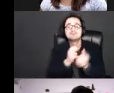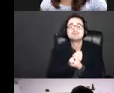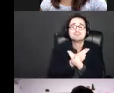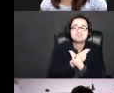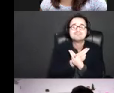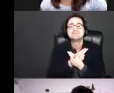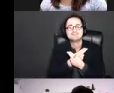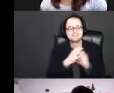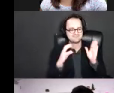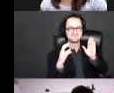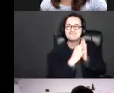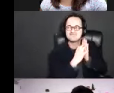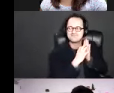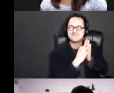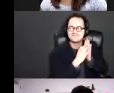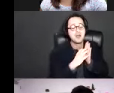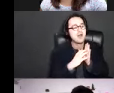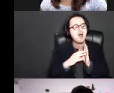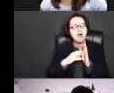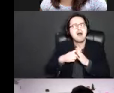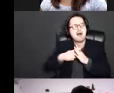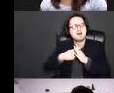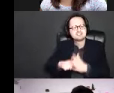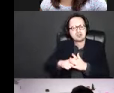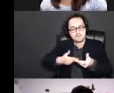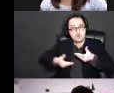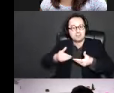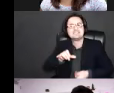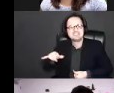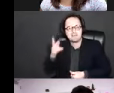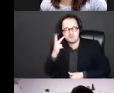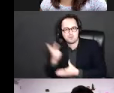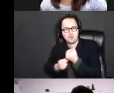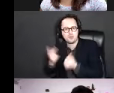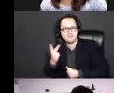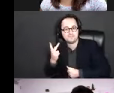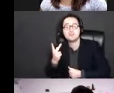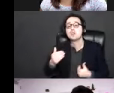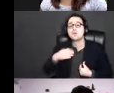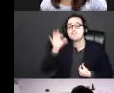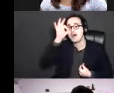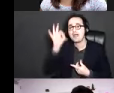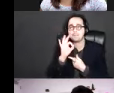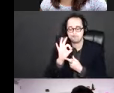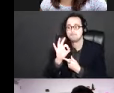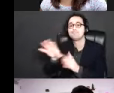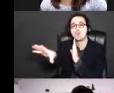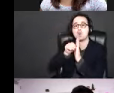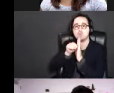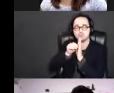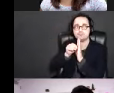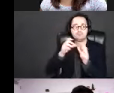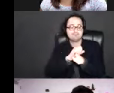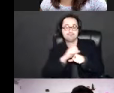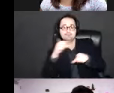things start off in a relatively similar way in our two brains. The retina encodes the image here and sends this information back to primary